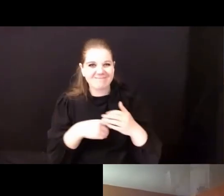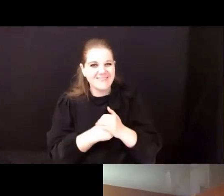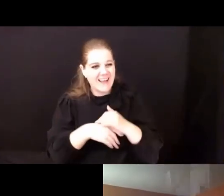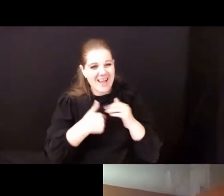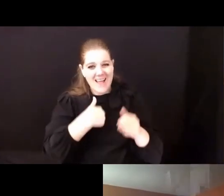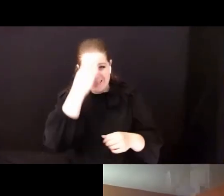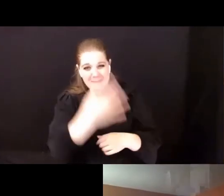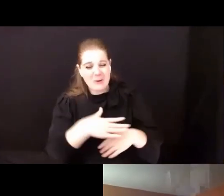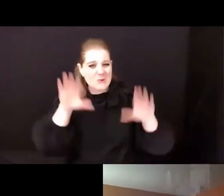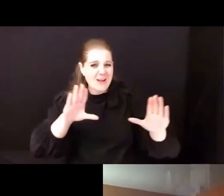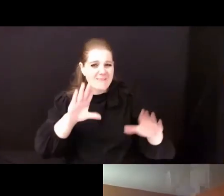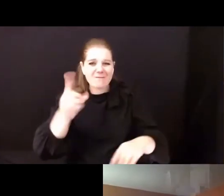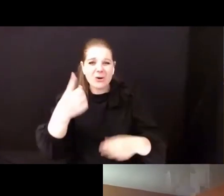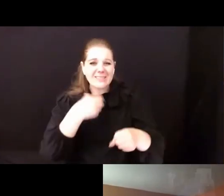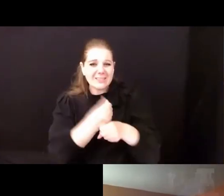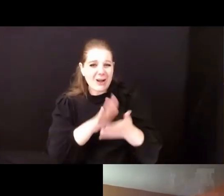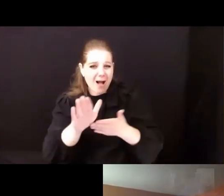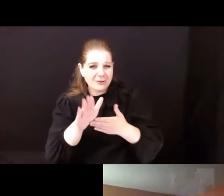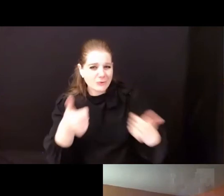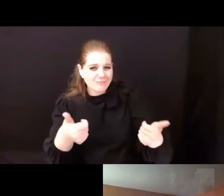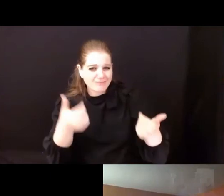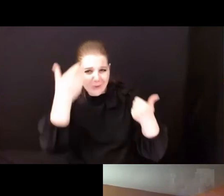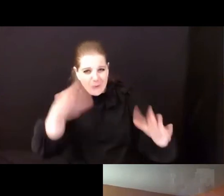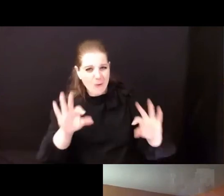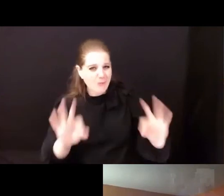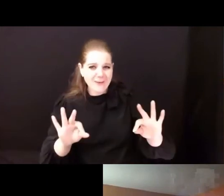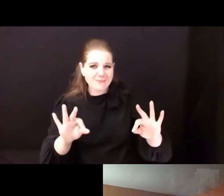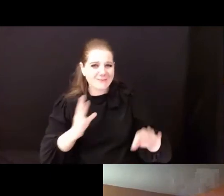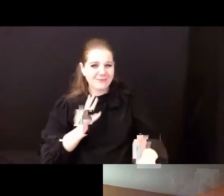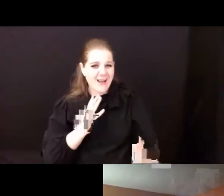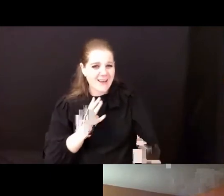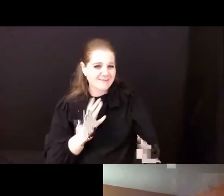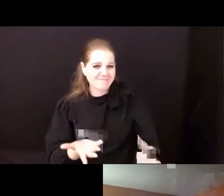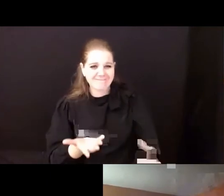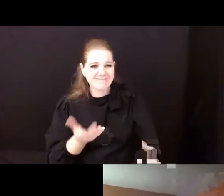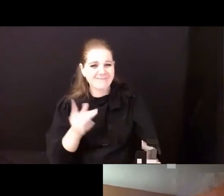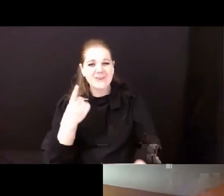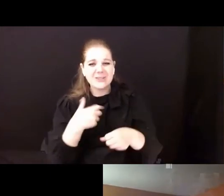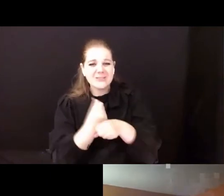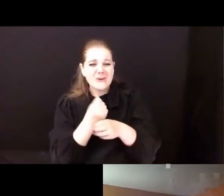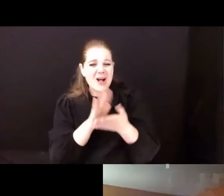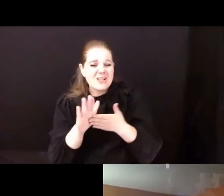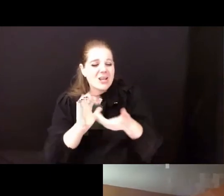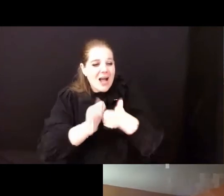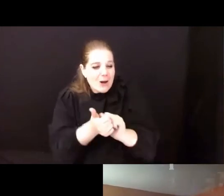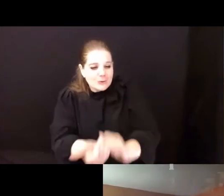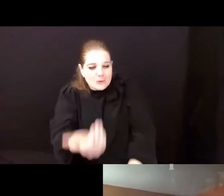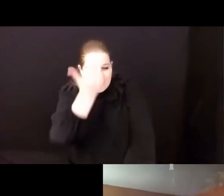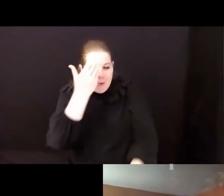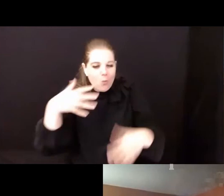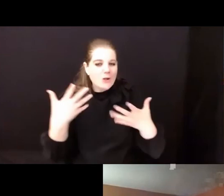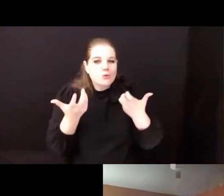first year in college. How could you possibly know what you want? So